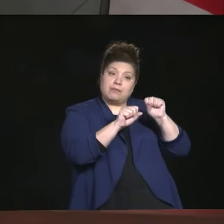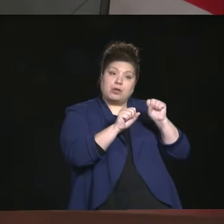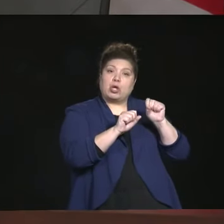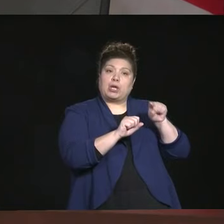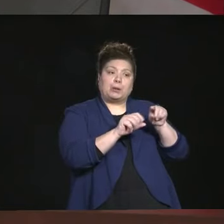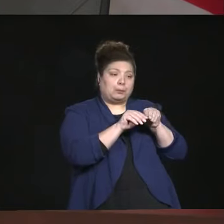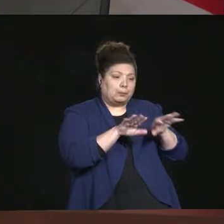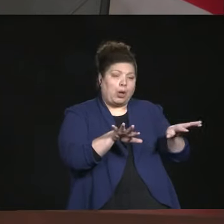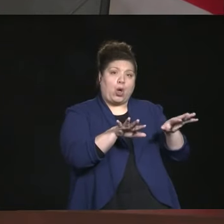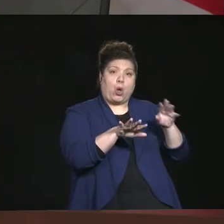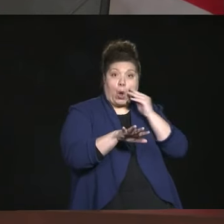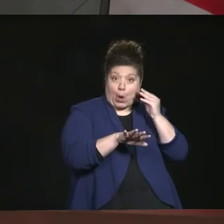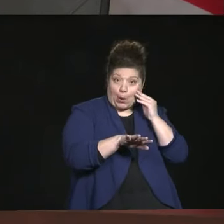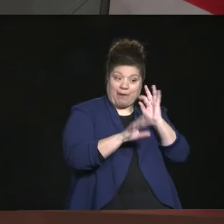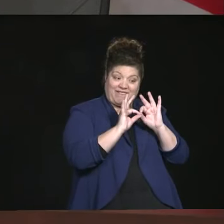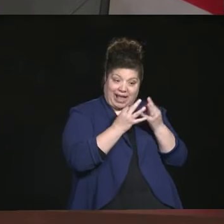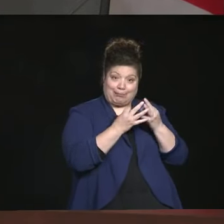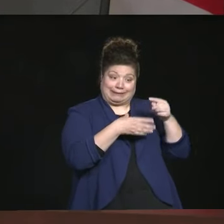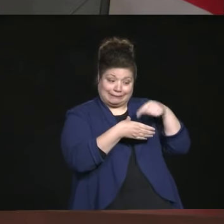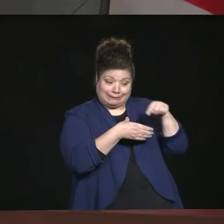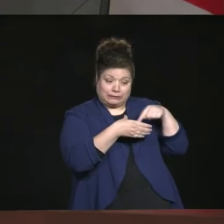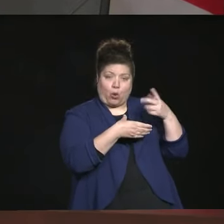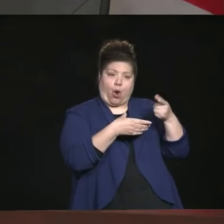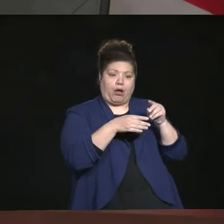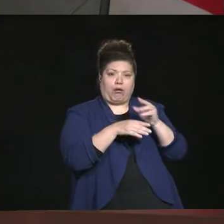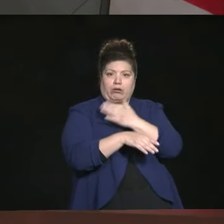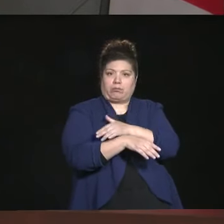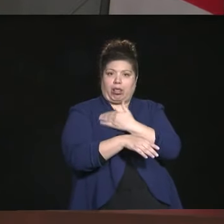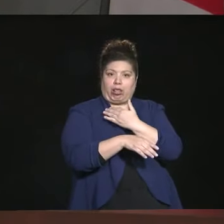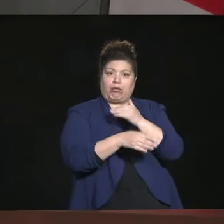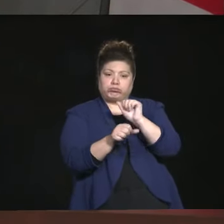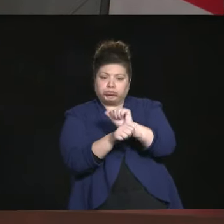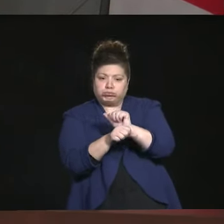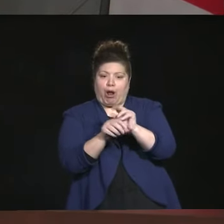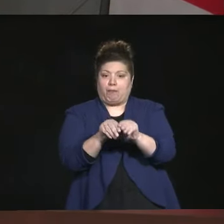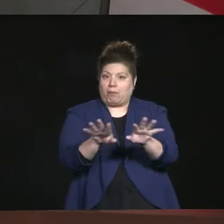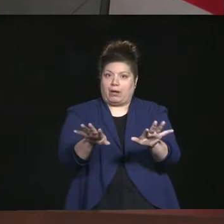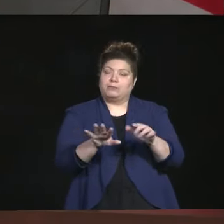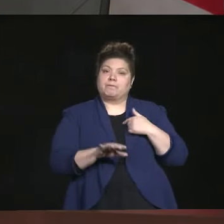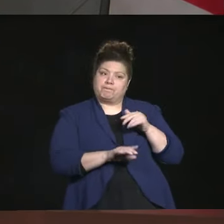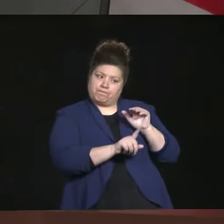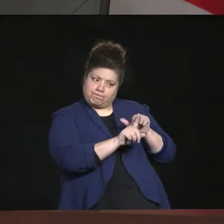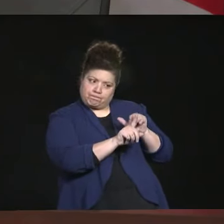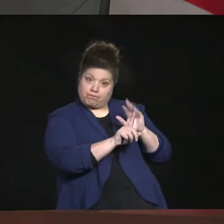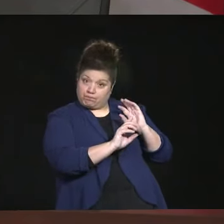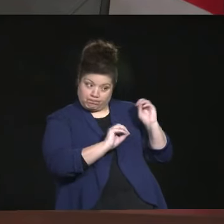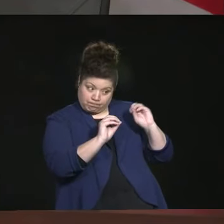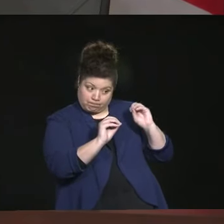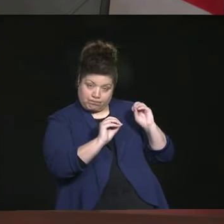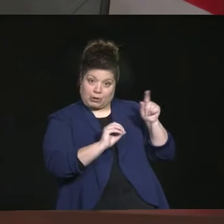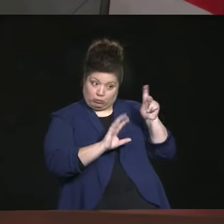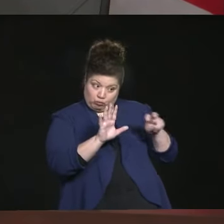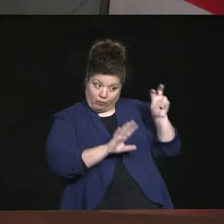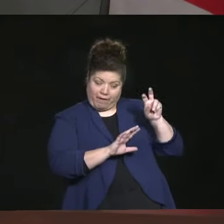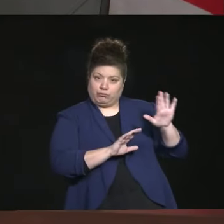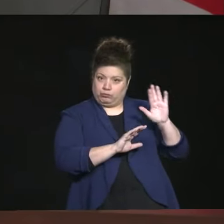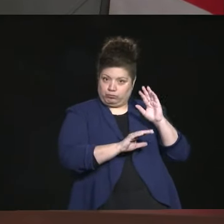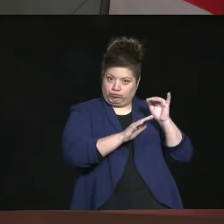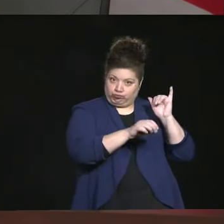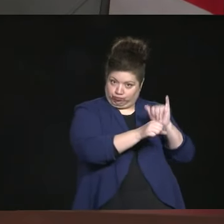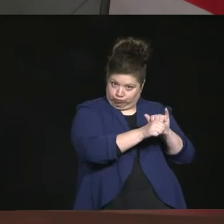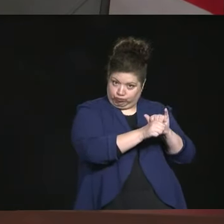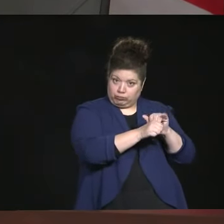really key. So having processes that screen and stop infection from spreading in those